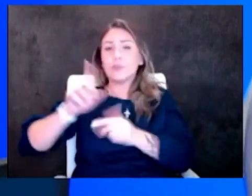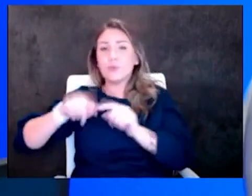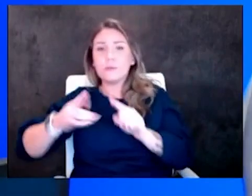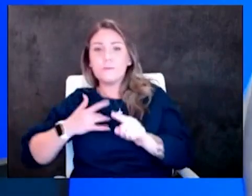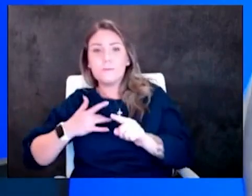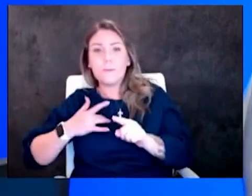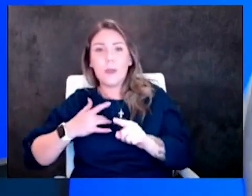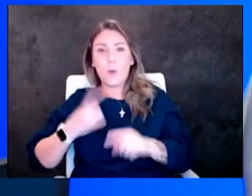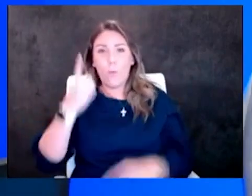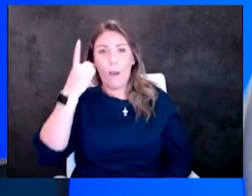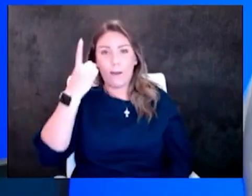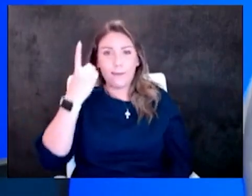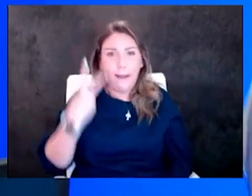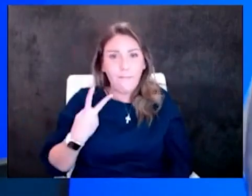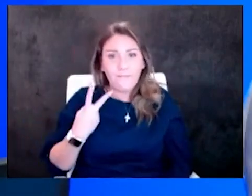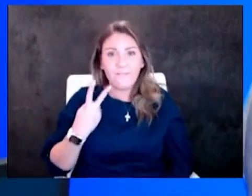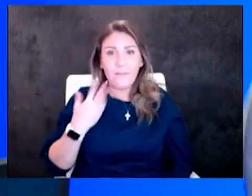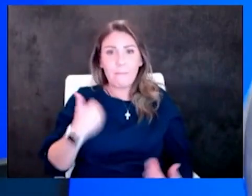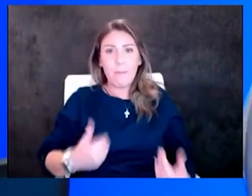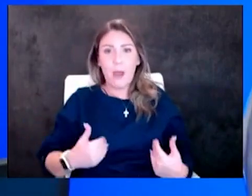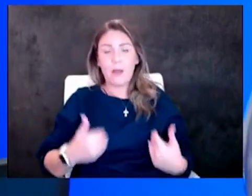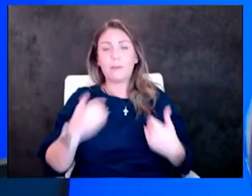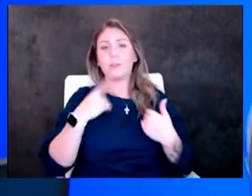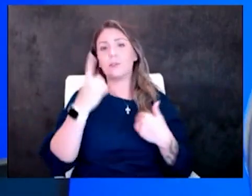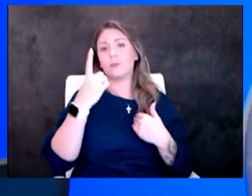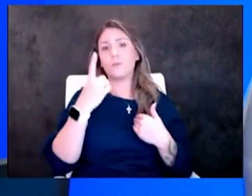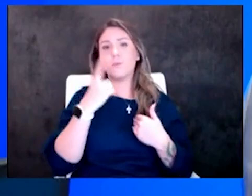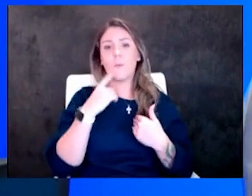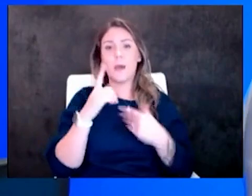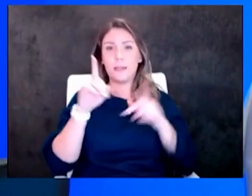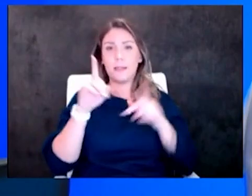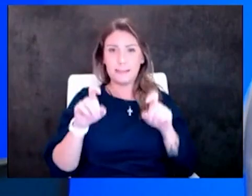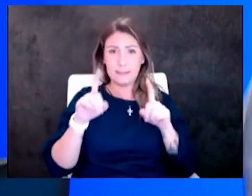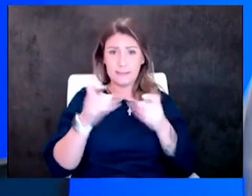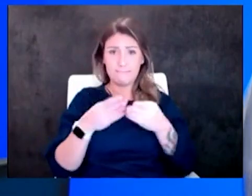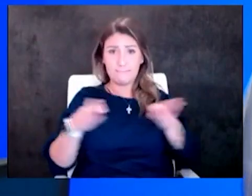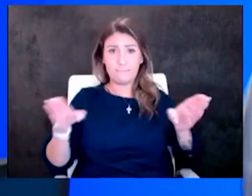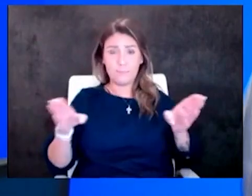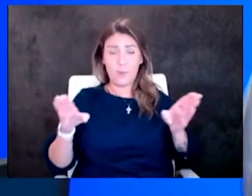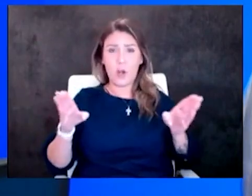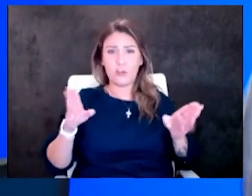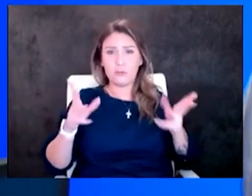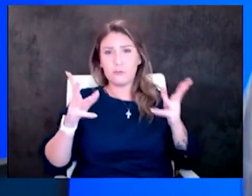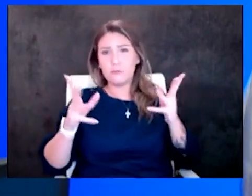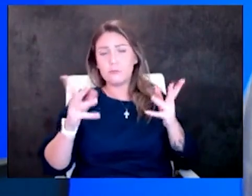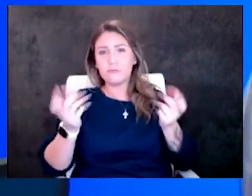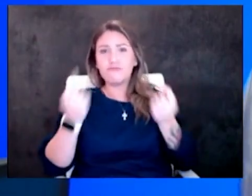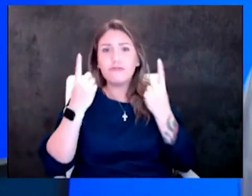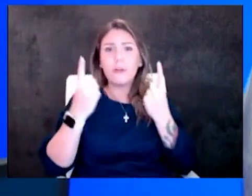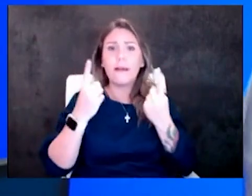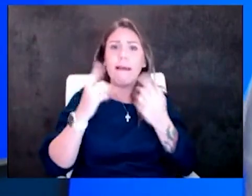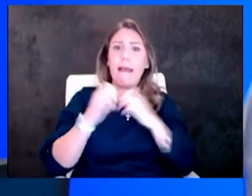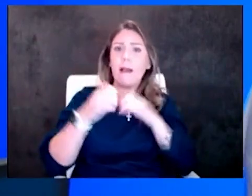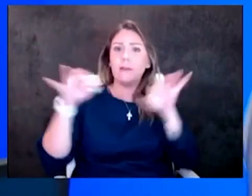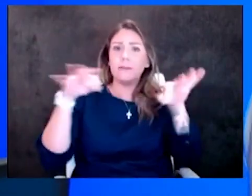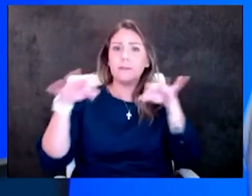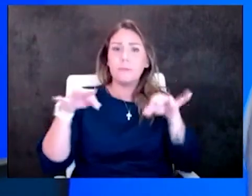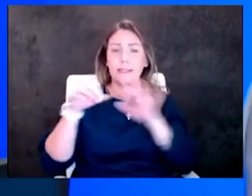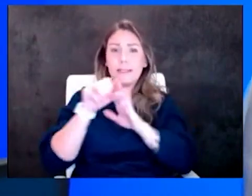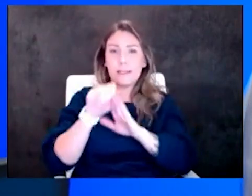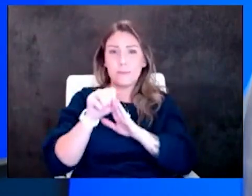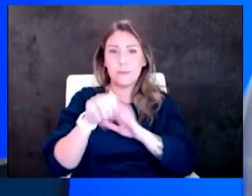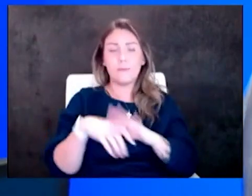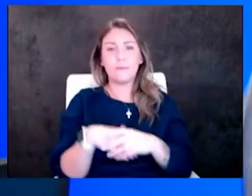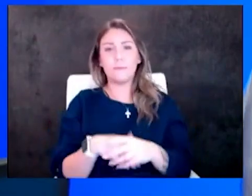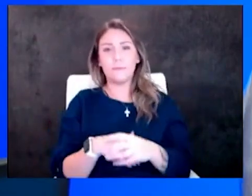been described there is one test in a broader workup to try to explain the symptoms. To me, that